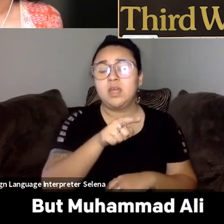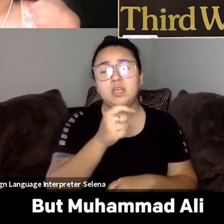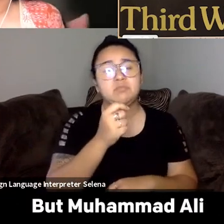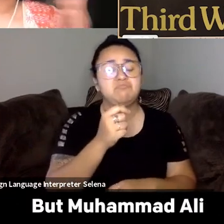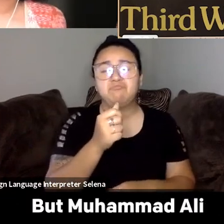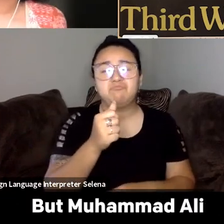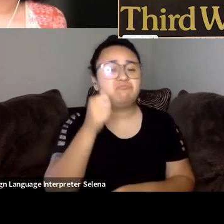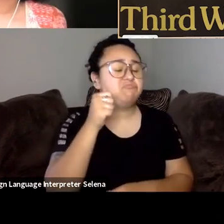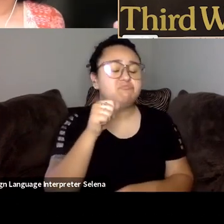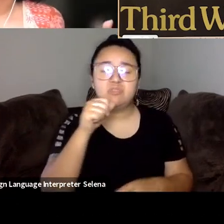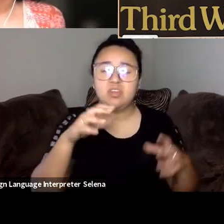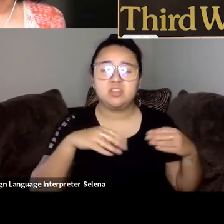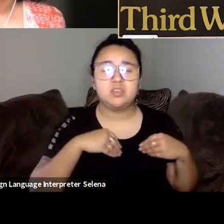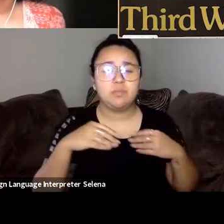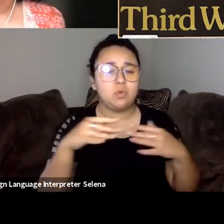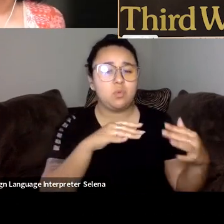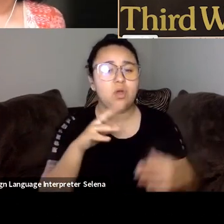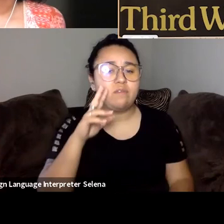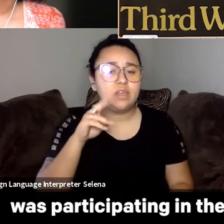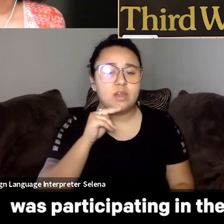but Muhammad Ali was